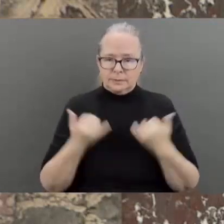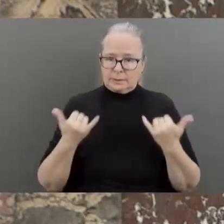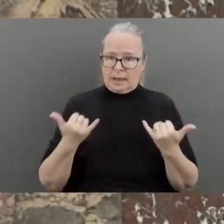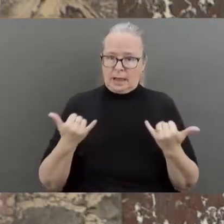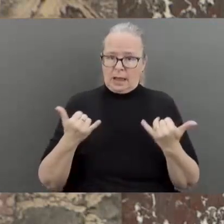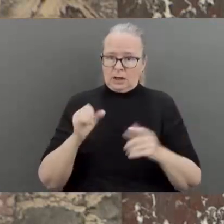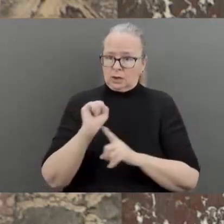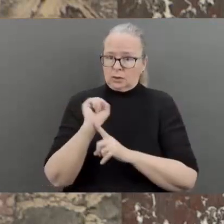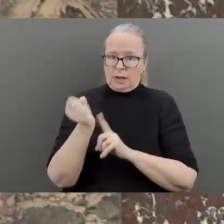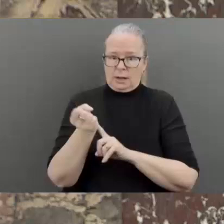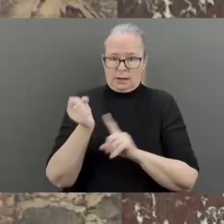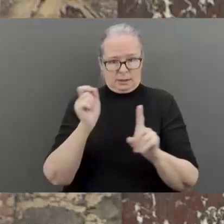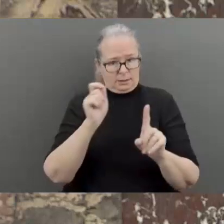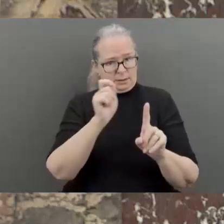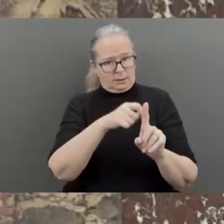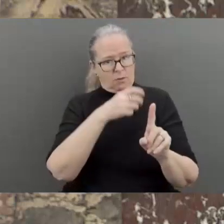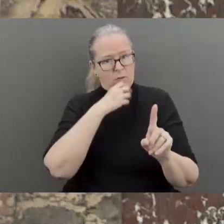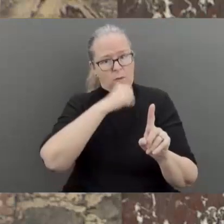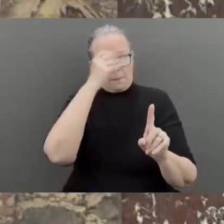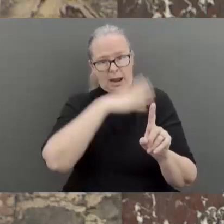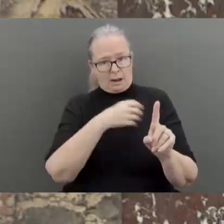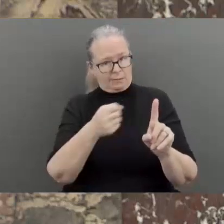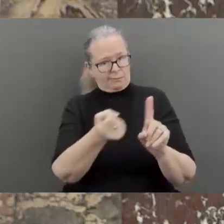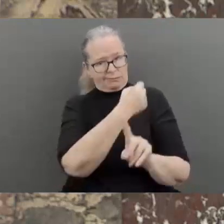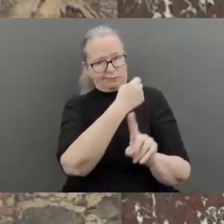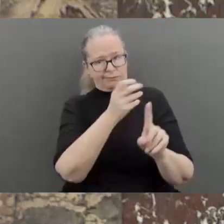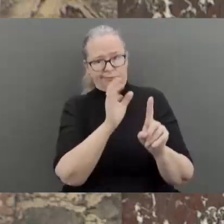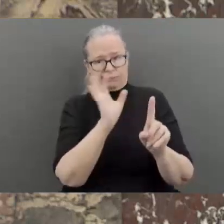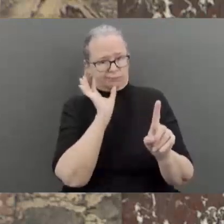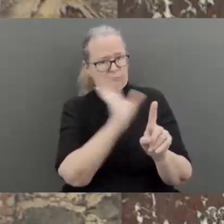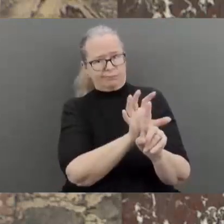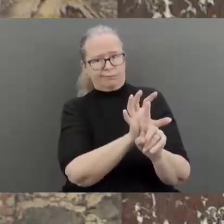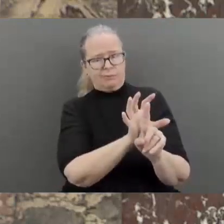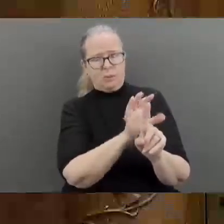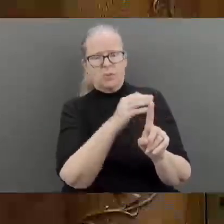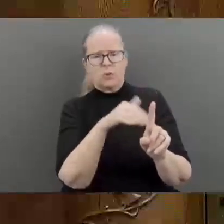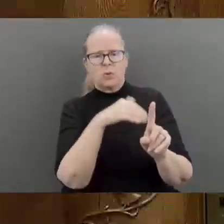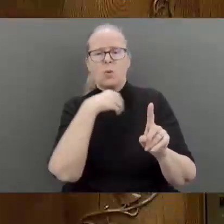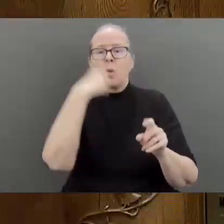safe in every corner of the province. That's our goal. That's what we're going to deliver.